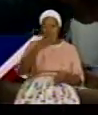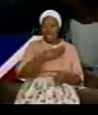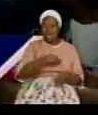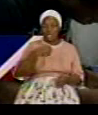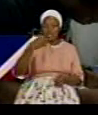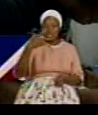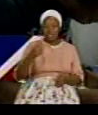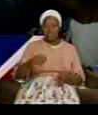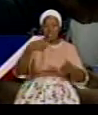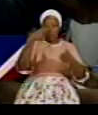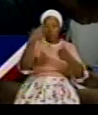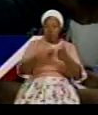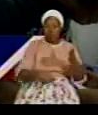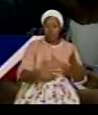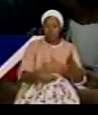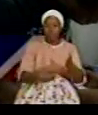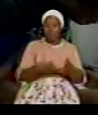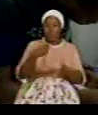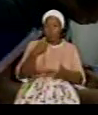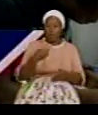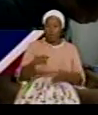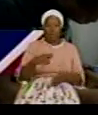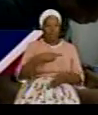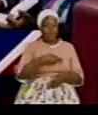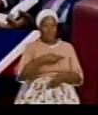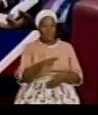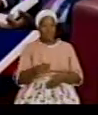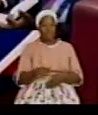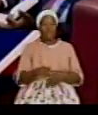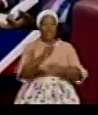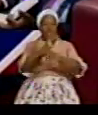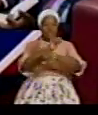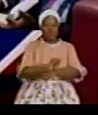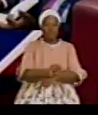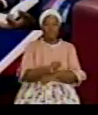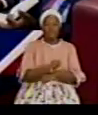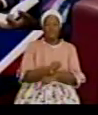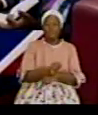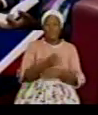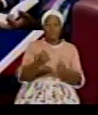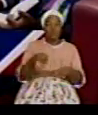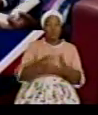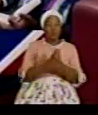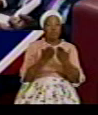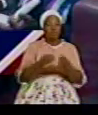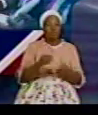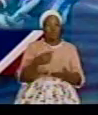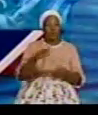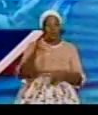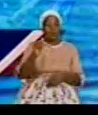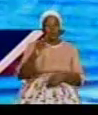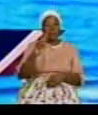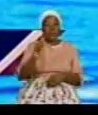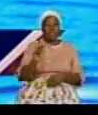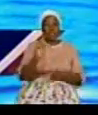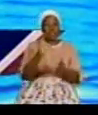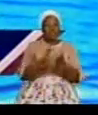and cost of religious tradition. Look at Mark chapter